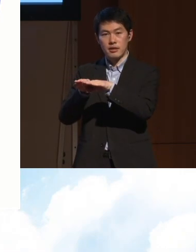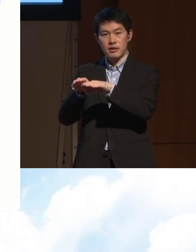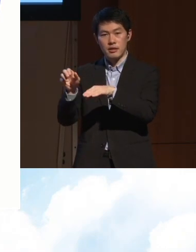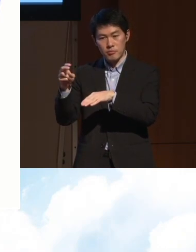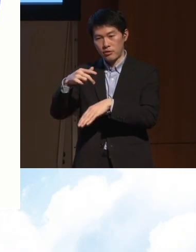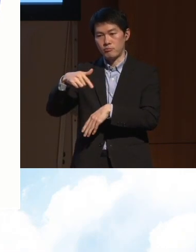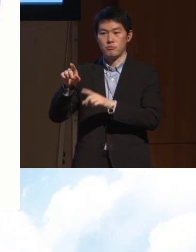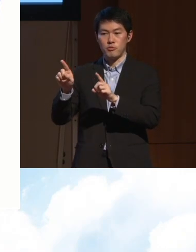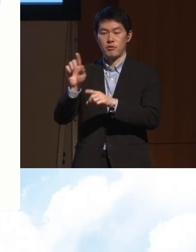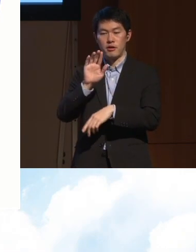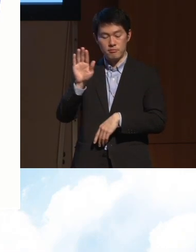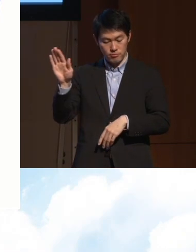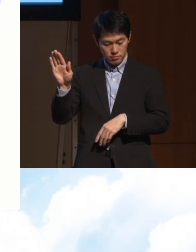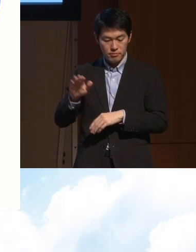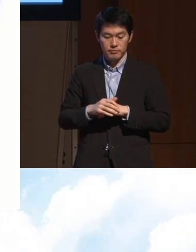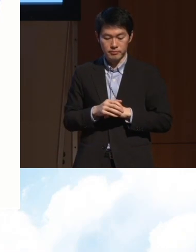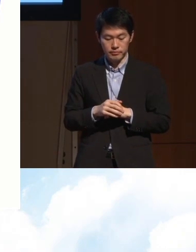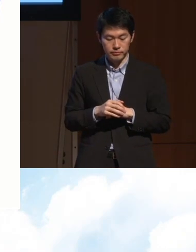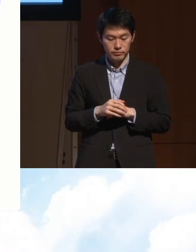And